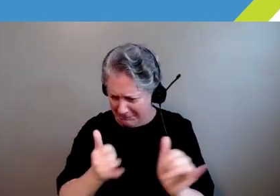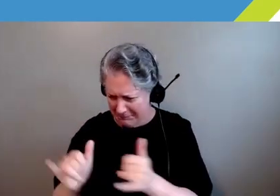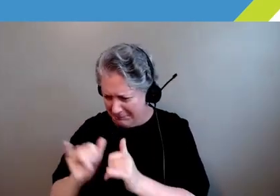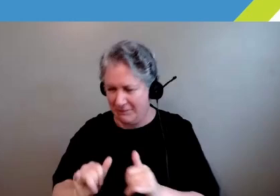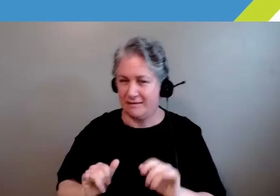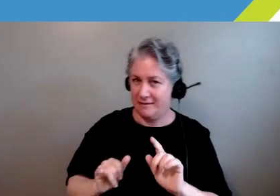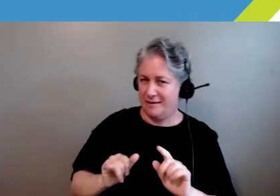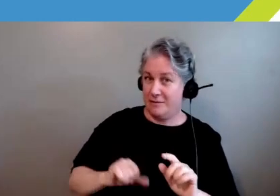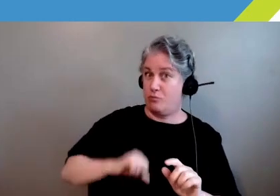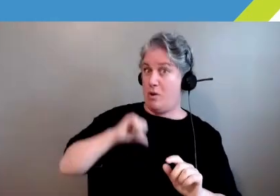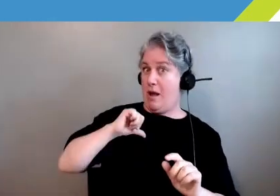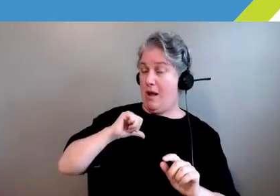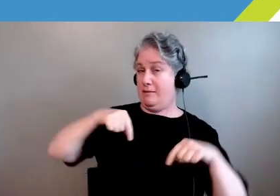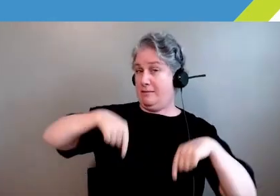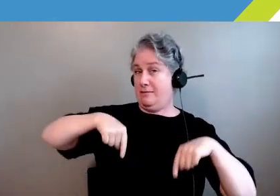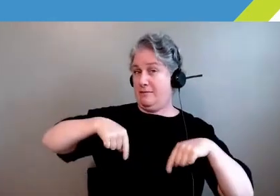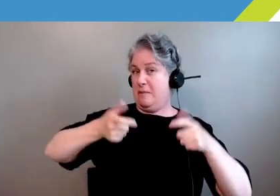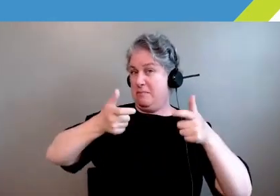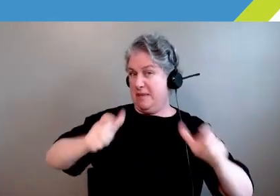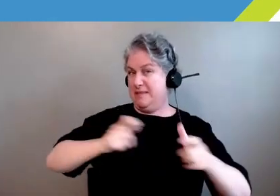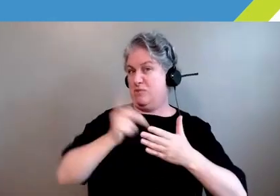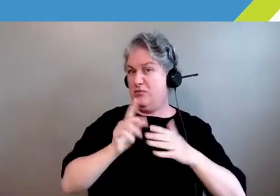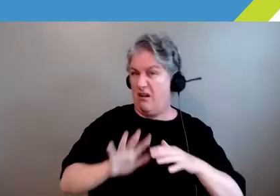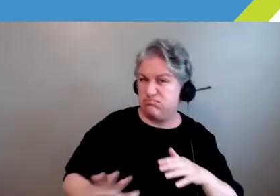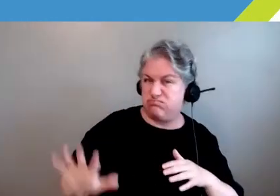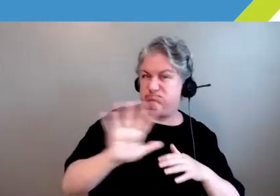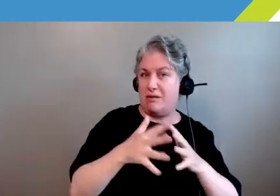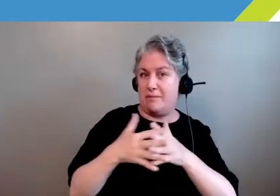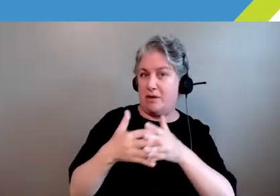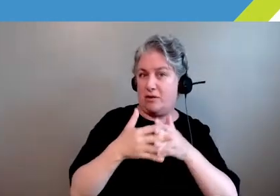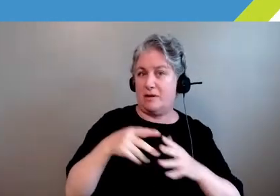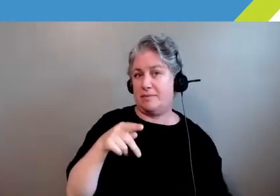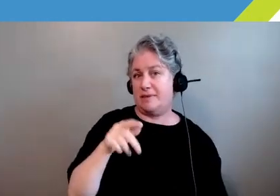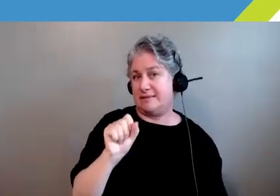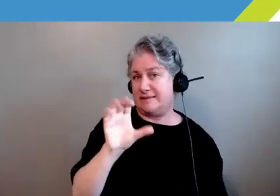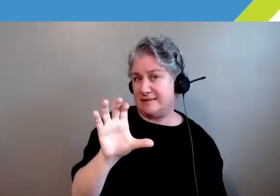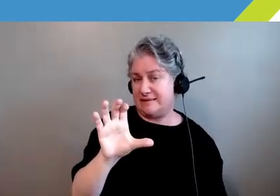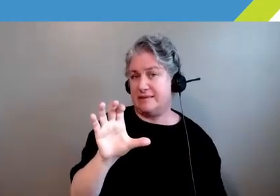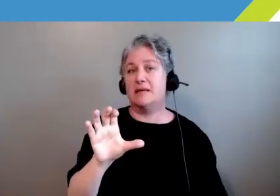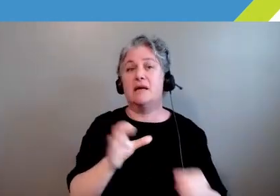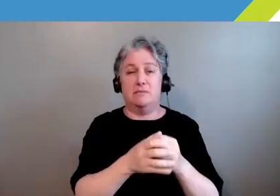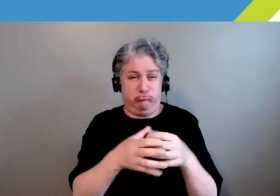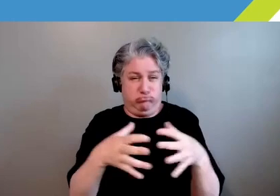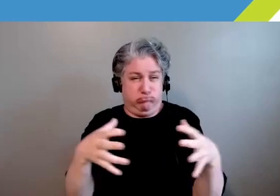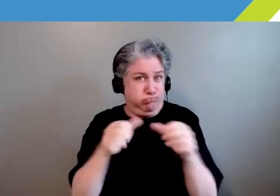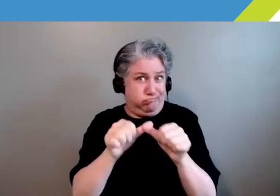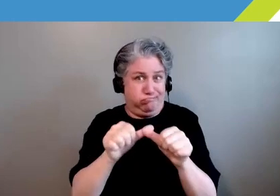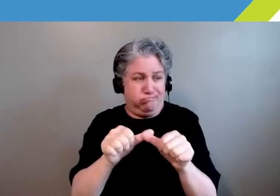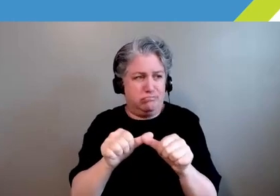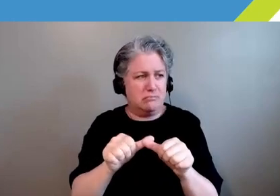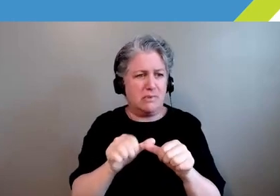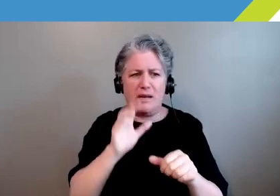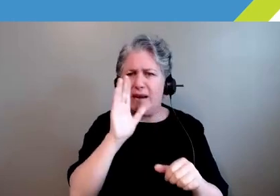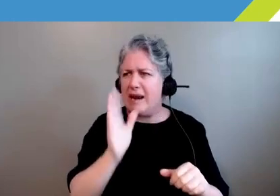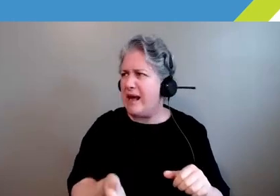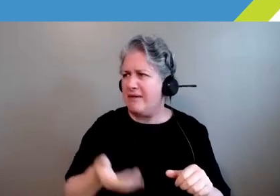that our goal is to be we are the biggest program in America for PSC, and we intend to continue to grow. I don't think we've ever